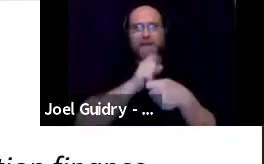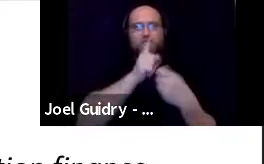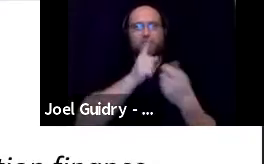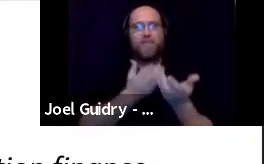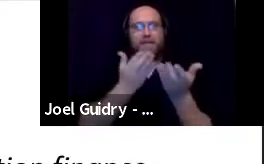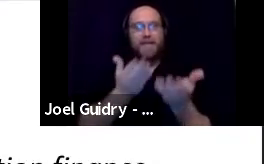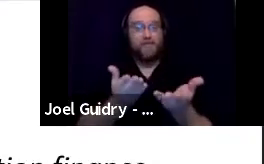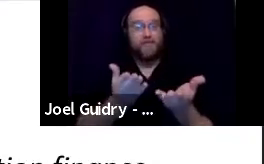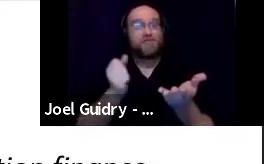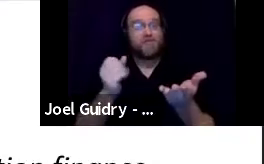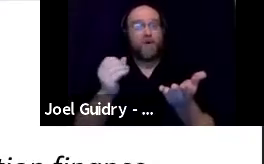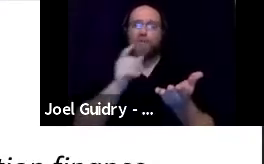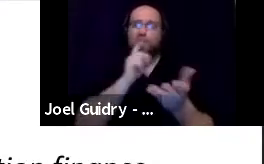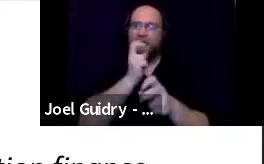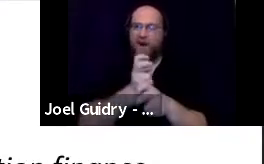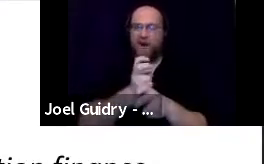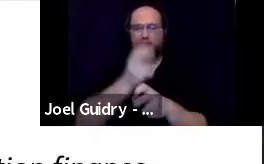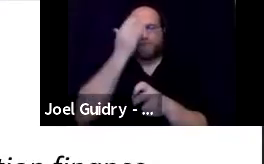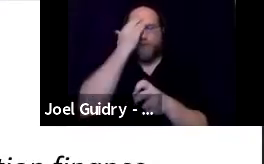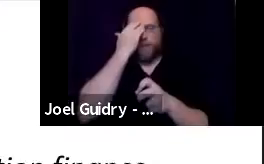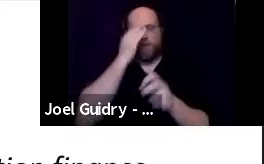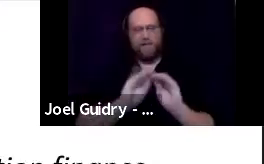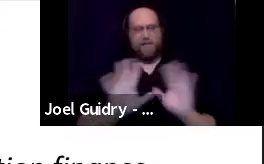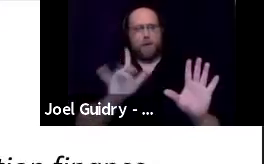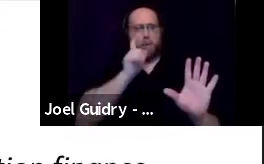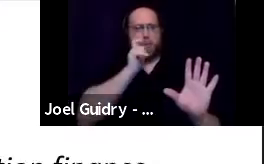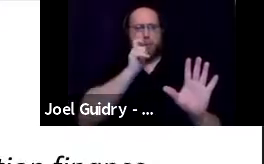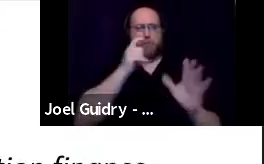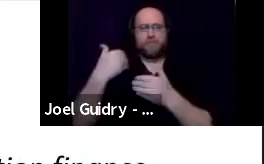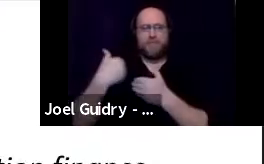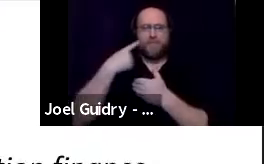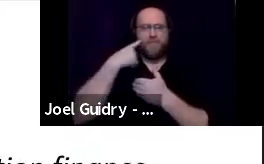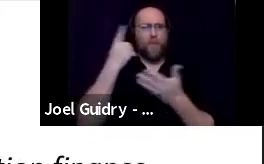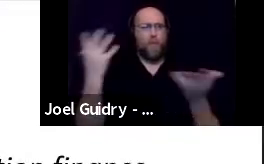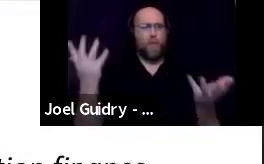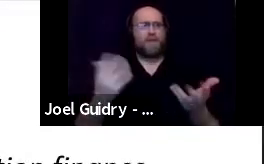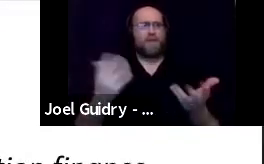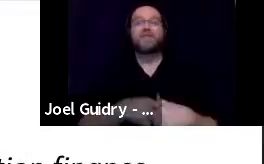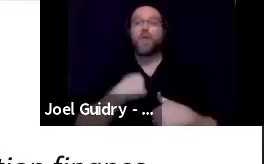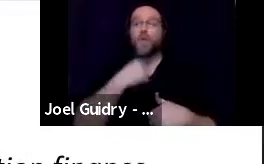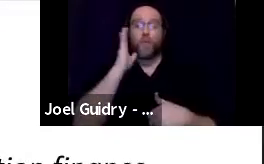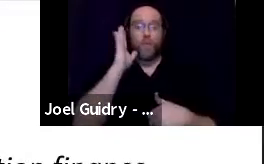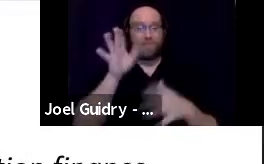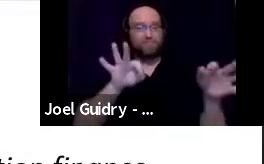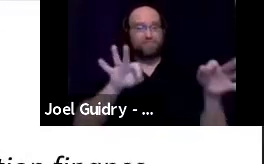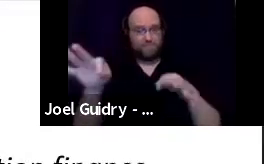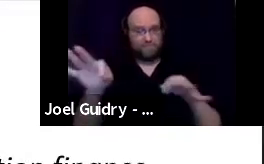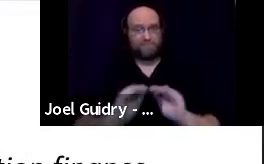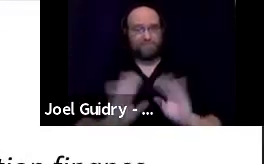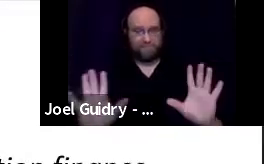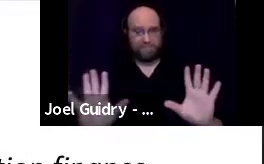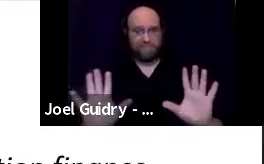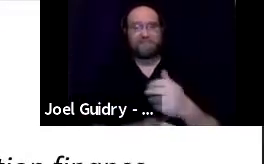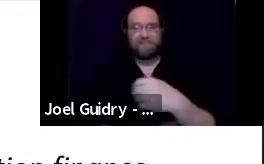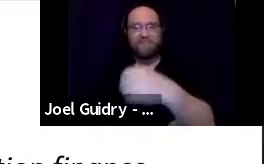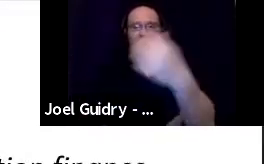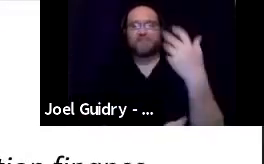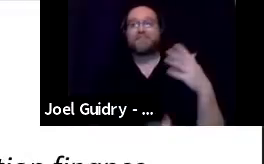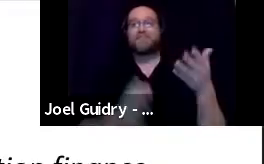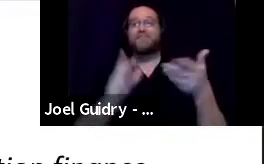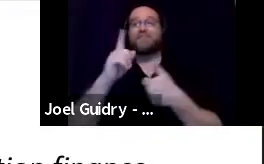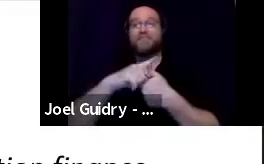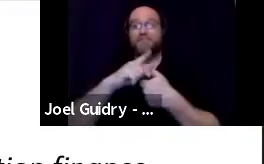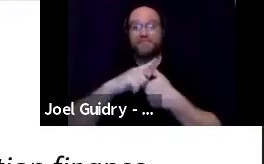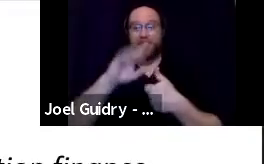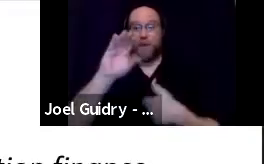straight. So we're going to spend a little bit of time talking about that. So first of all, OSPI